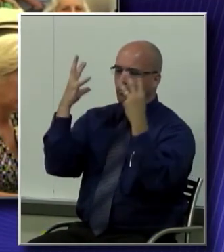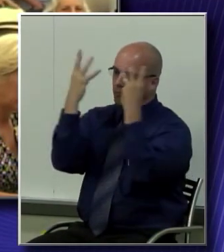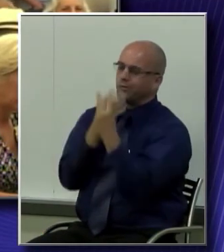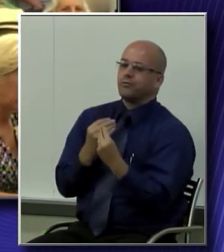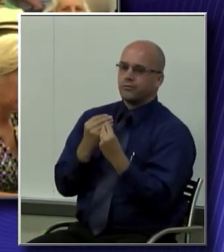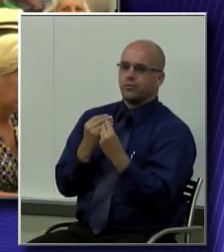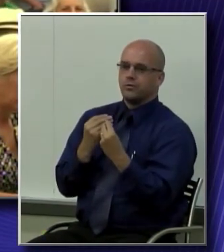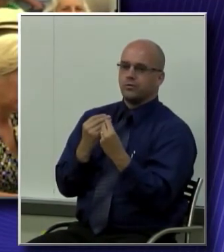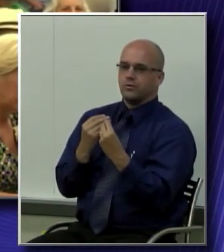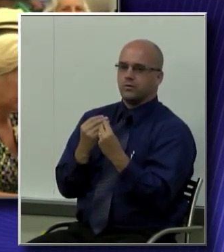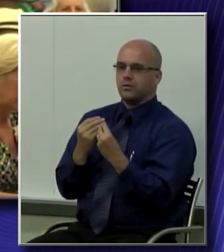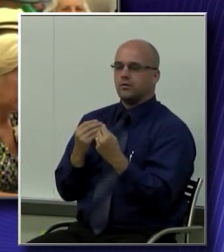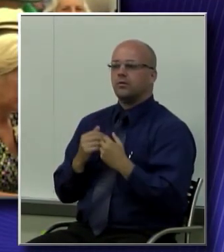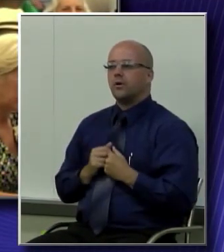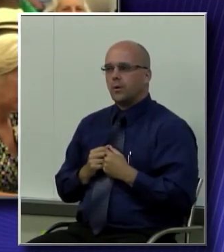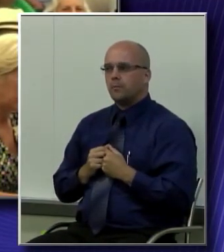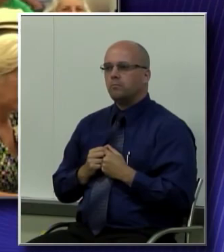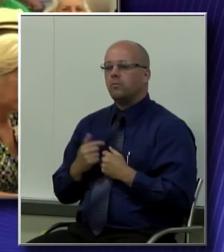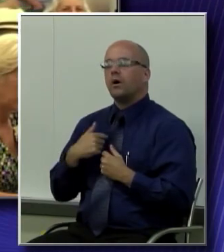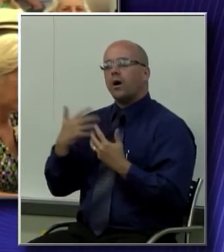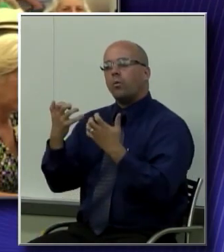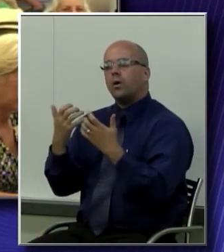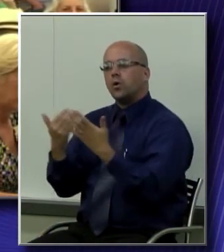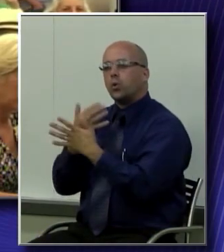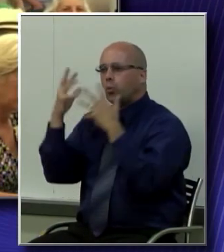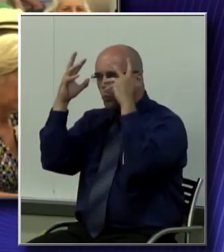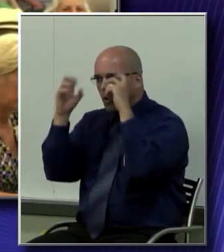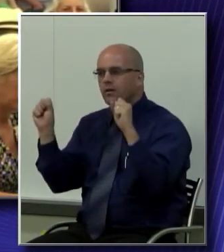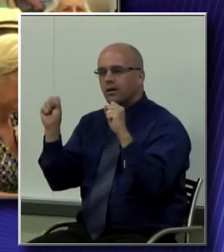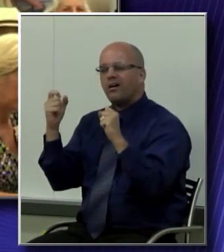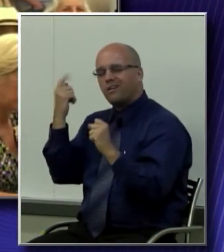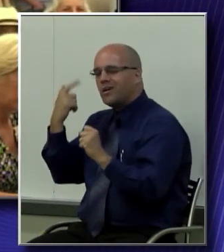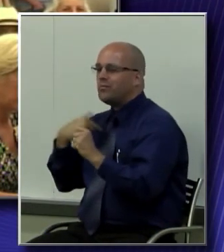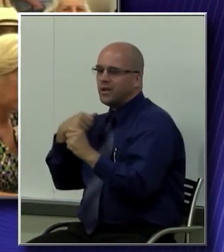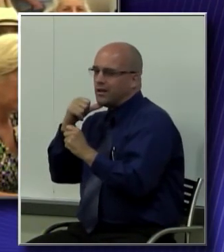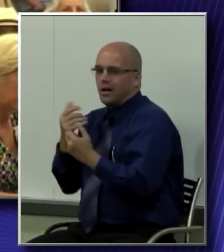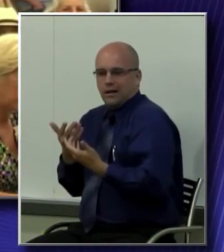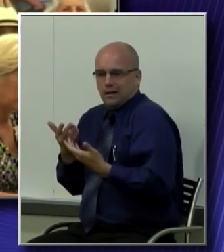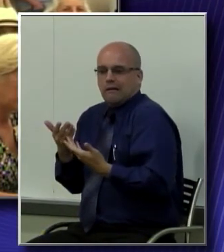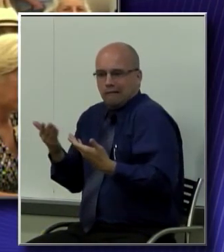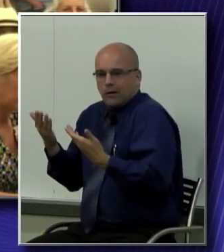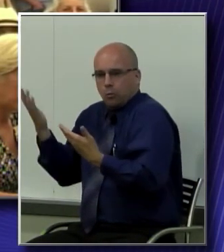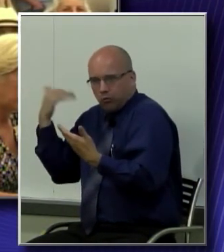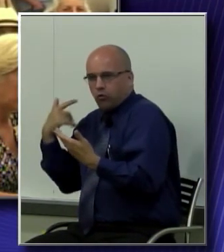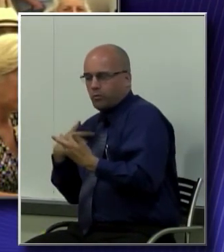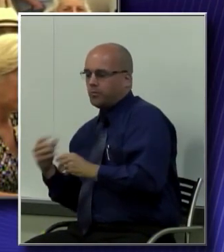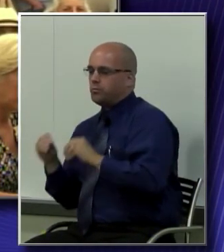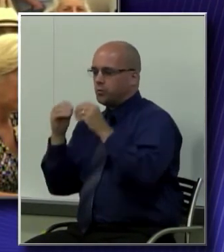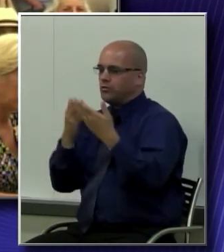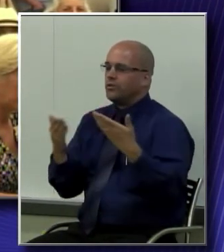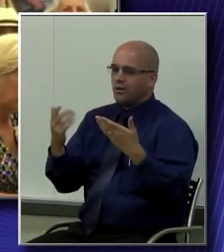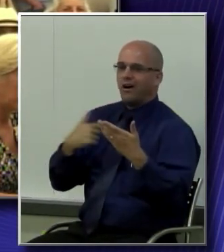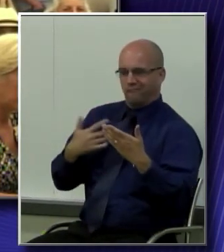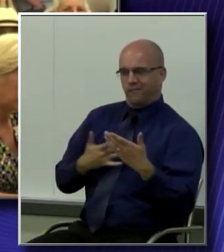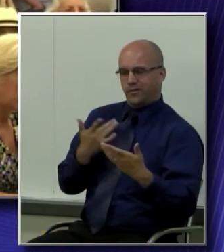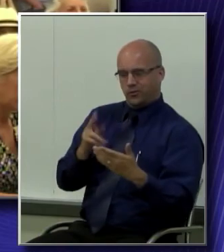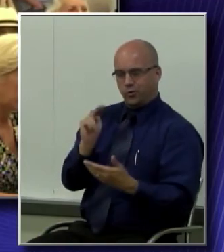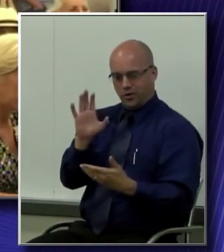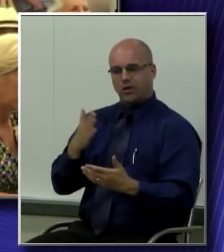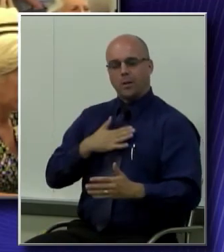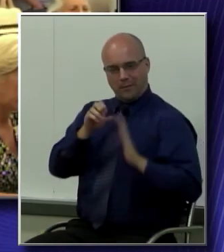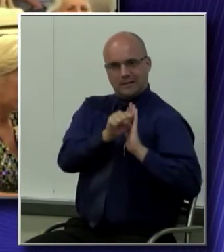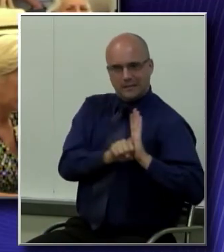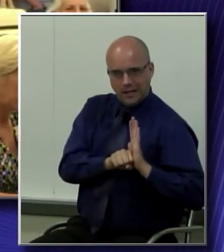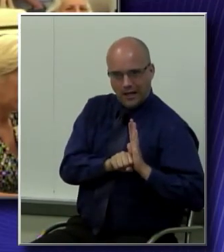I would want in a new president, even though, as I said, I'm not a native, but I do live here now, and I take you on as my state. I got